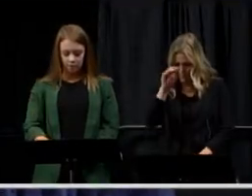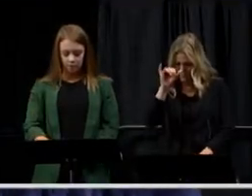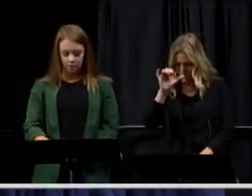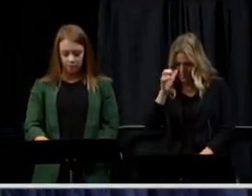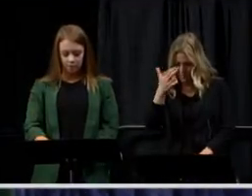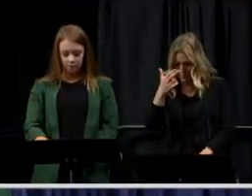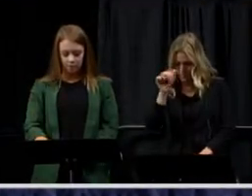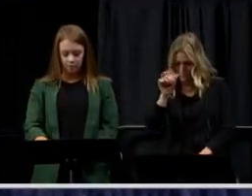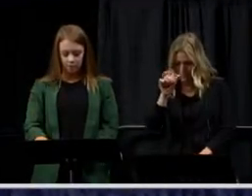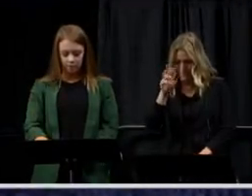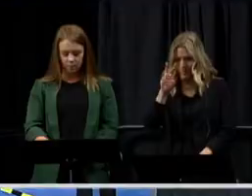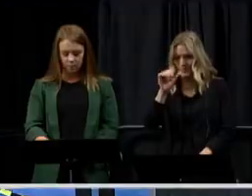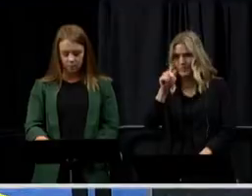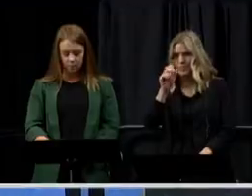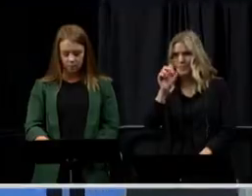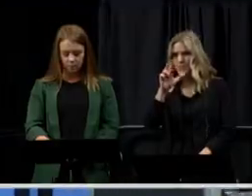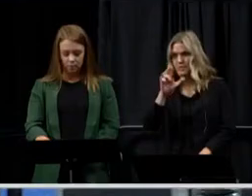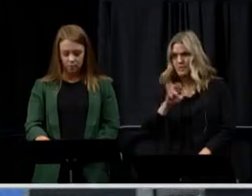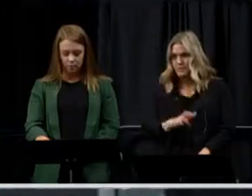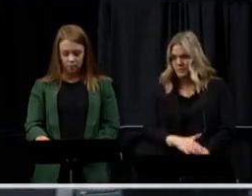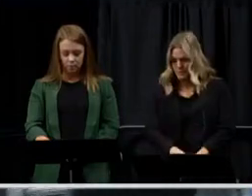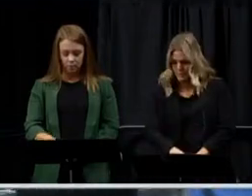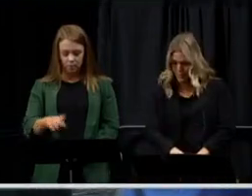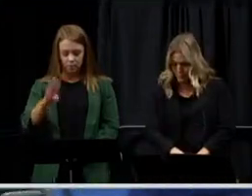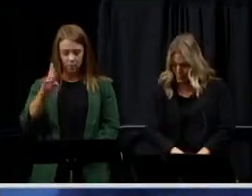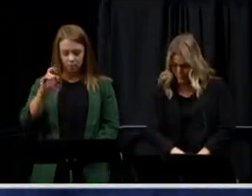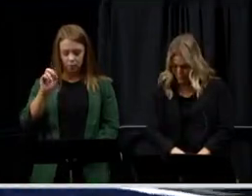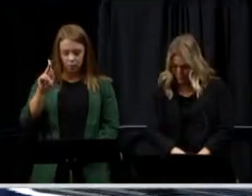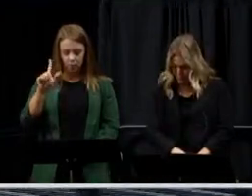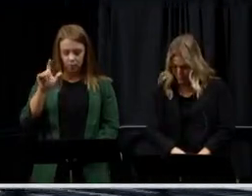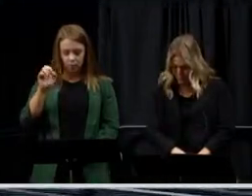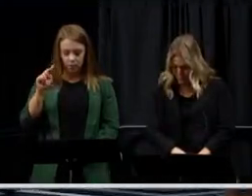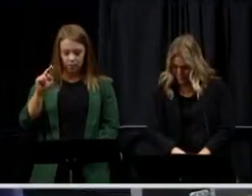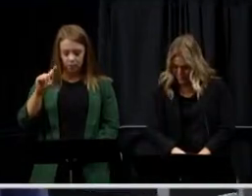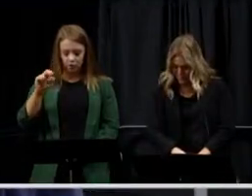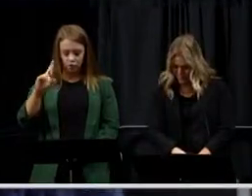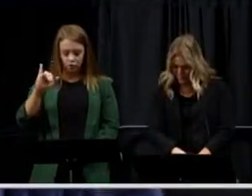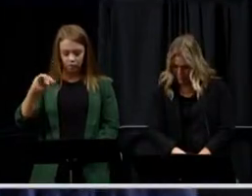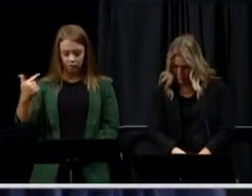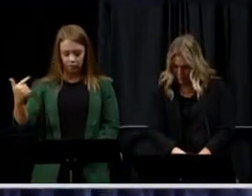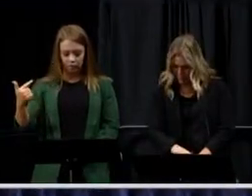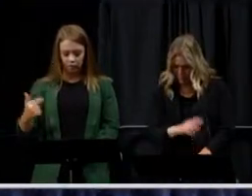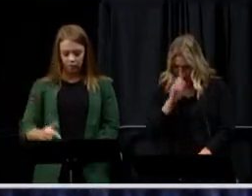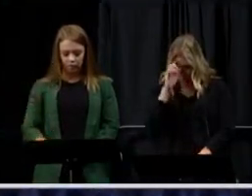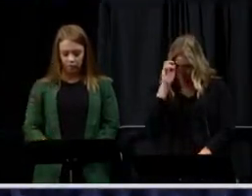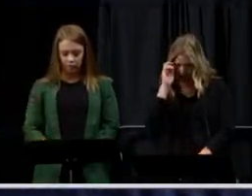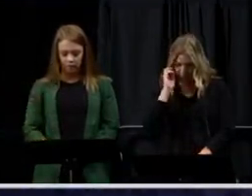Micah Alexander Walker. Brooklyn Aaliyah Trigg.